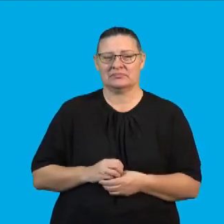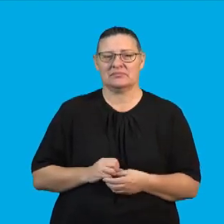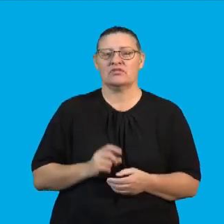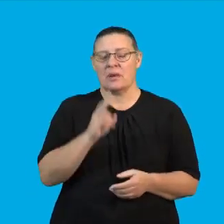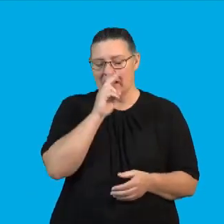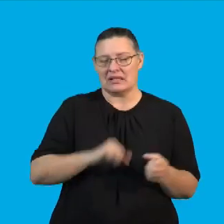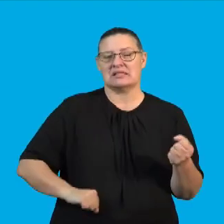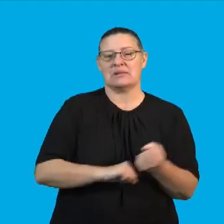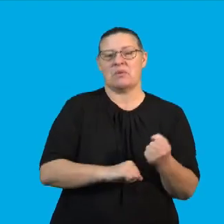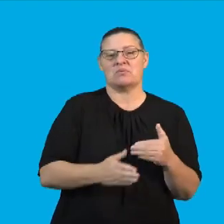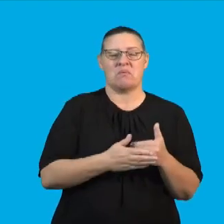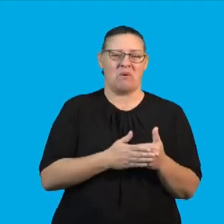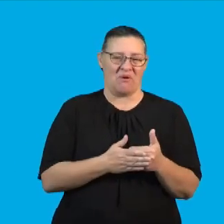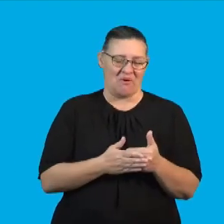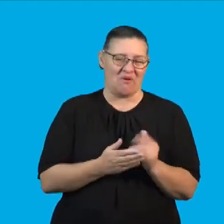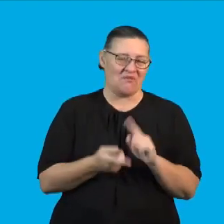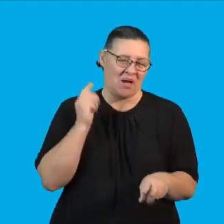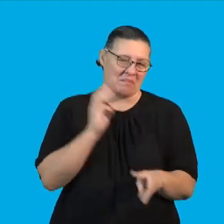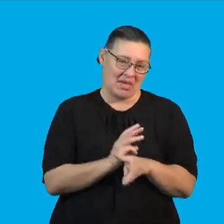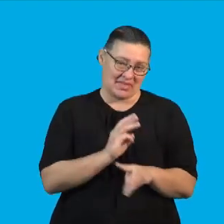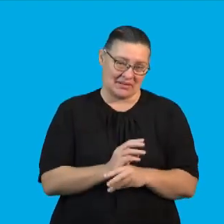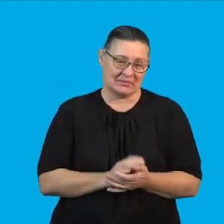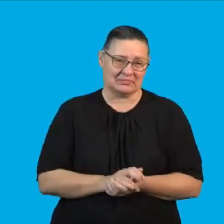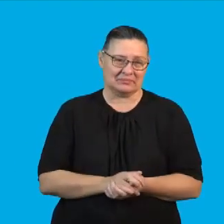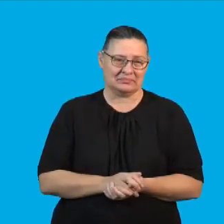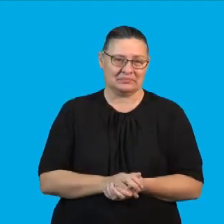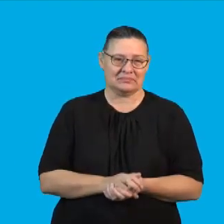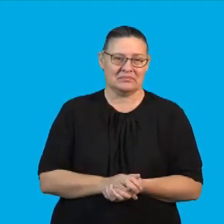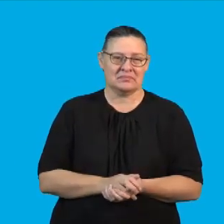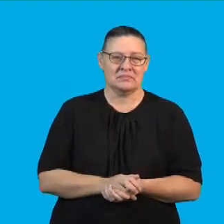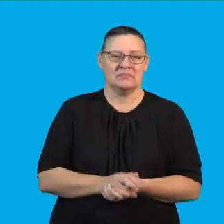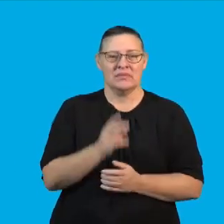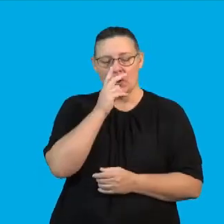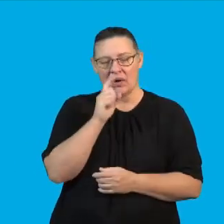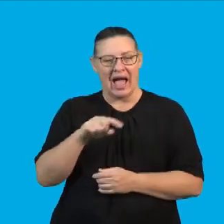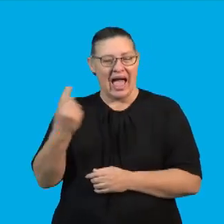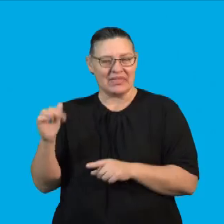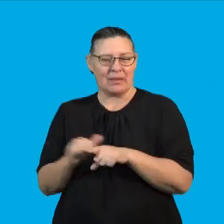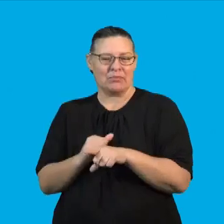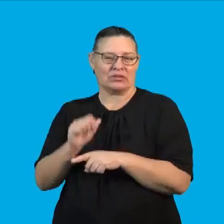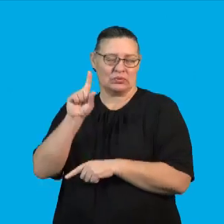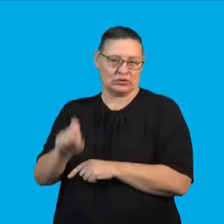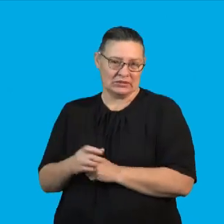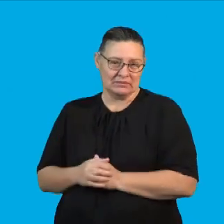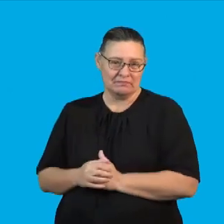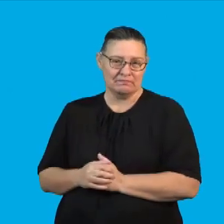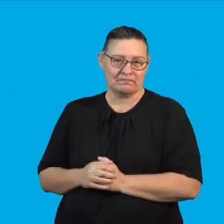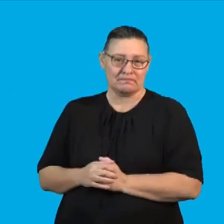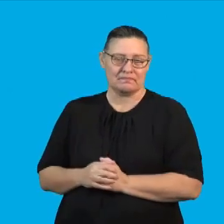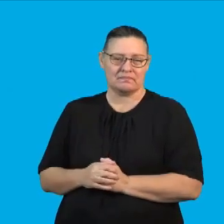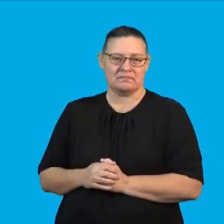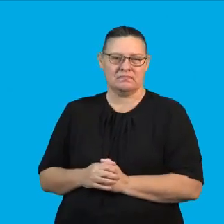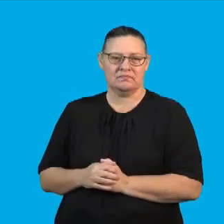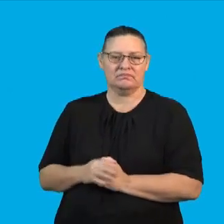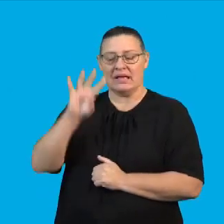meaning that it needed more support when it was born. Let us look at this other practice